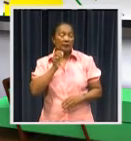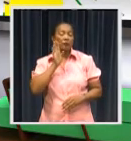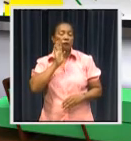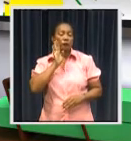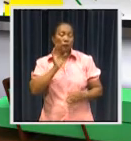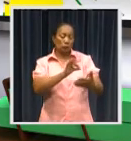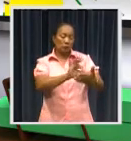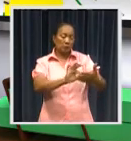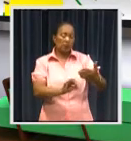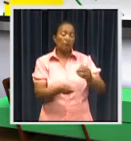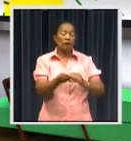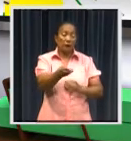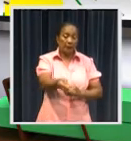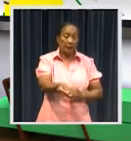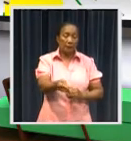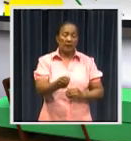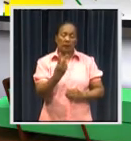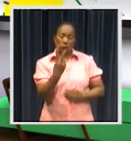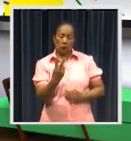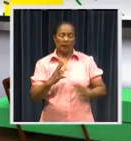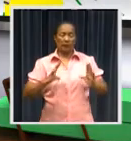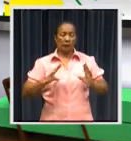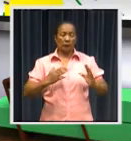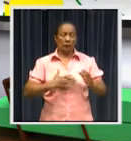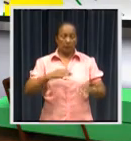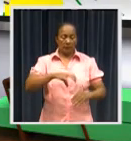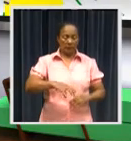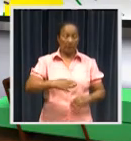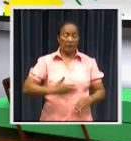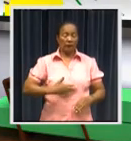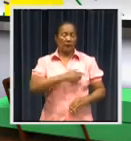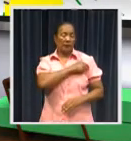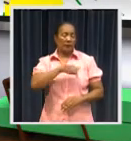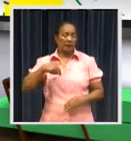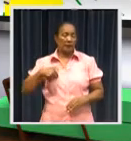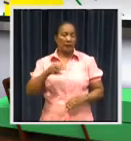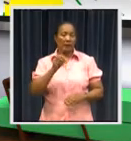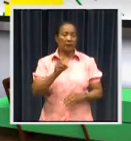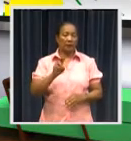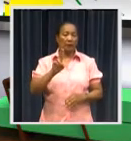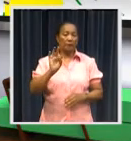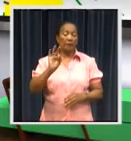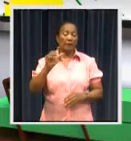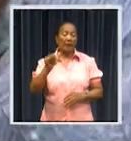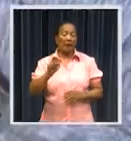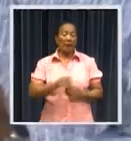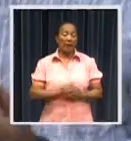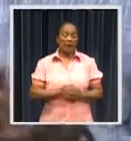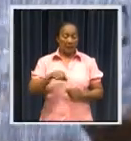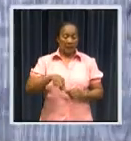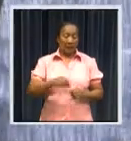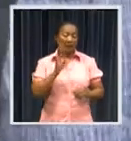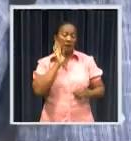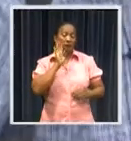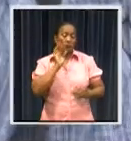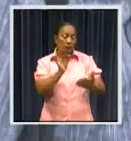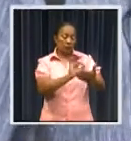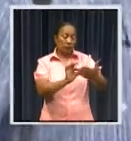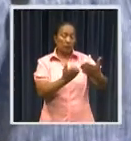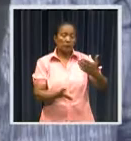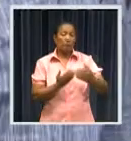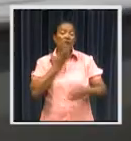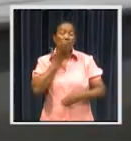petition yesterday to acting director of the cabinet of the president, Daniela Feira. The petition asked for